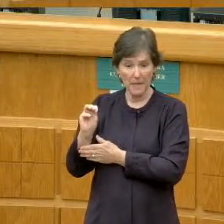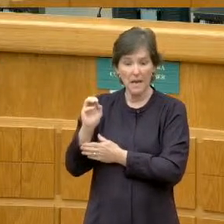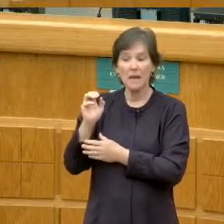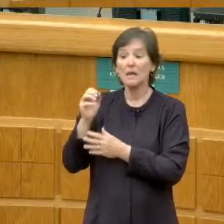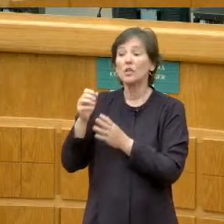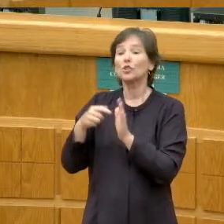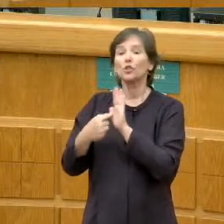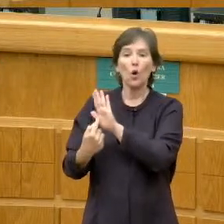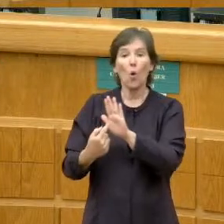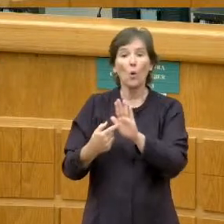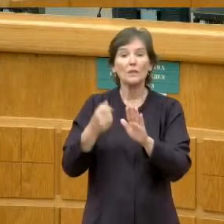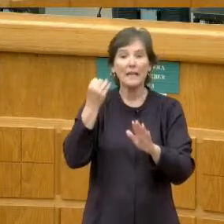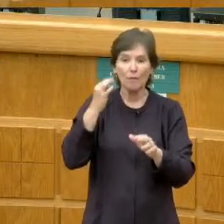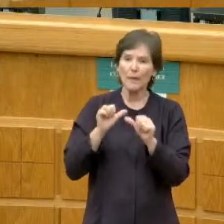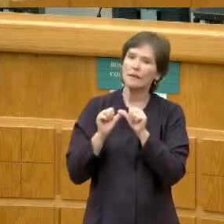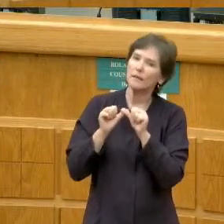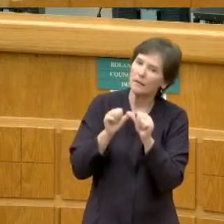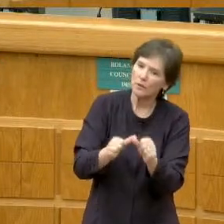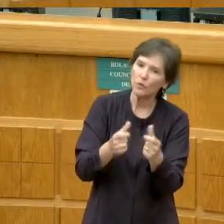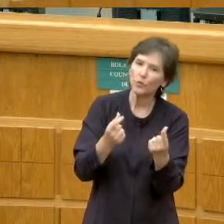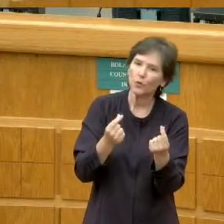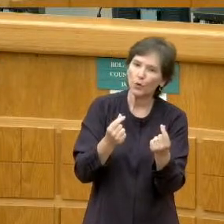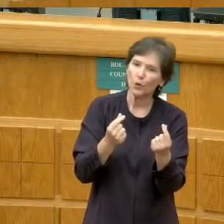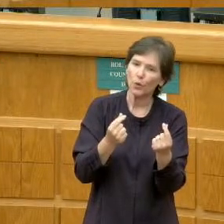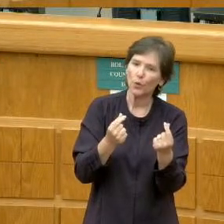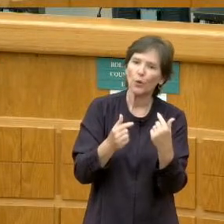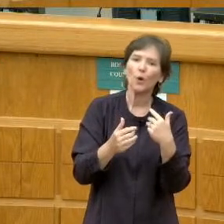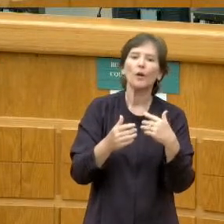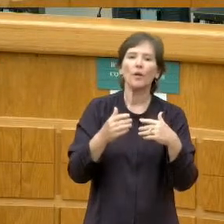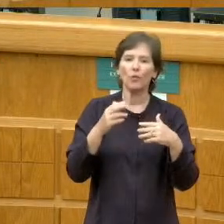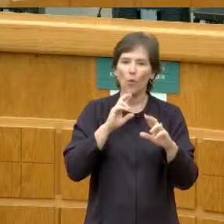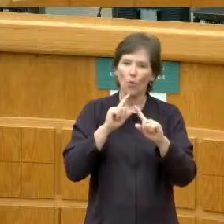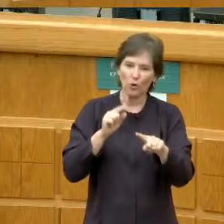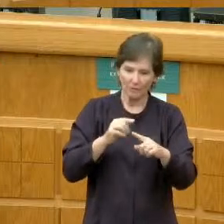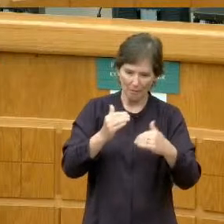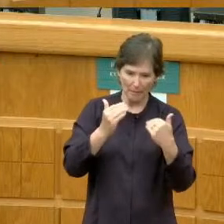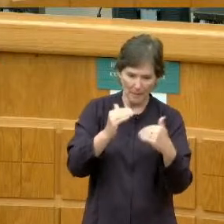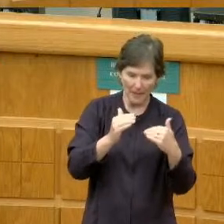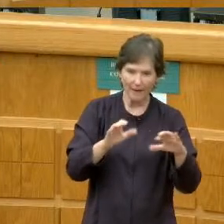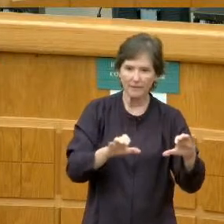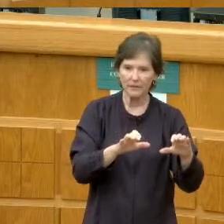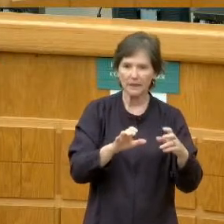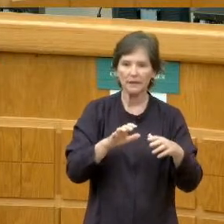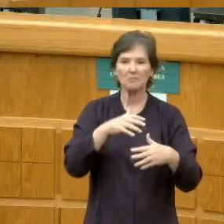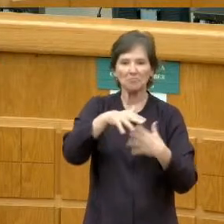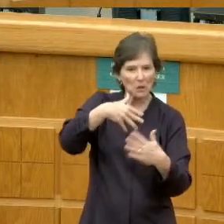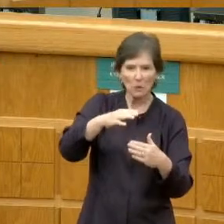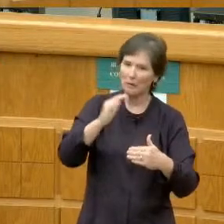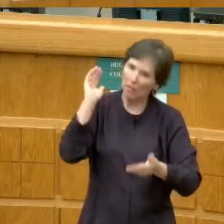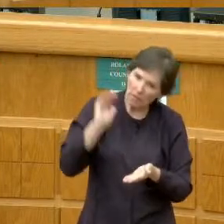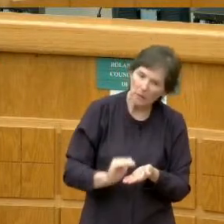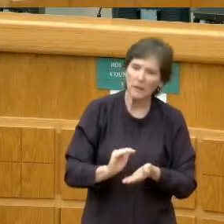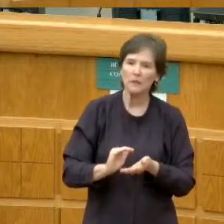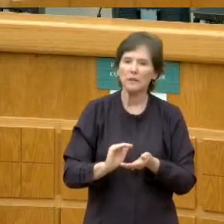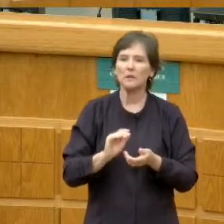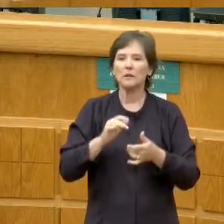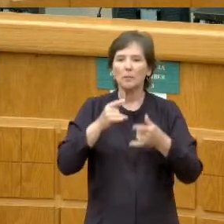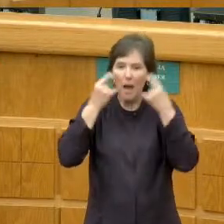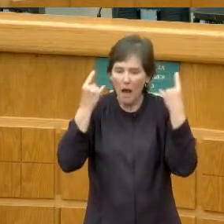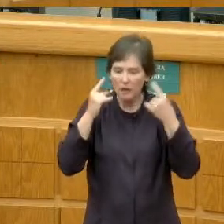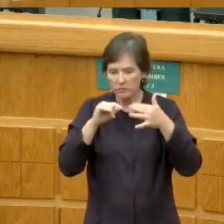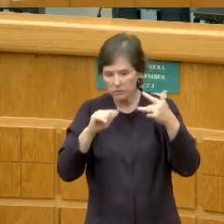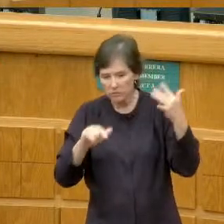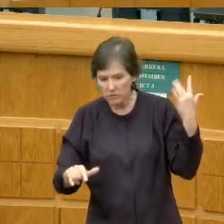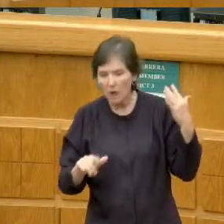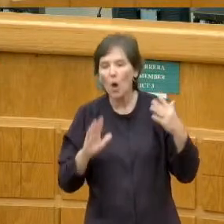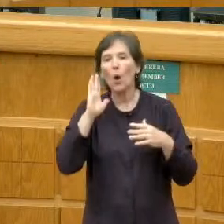the worst will be over for the summer, at least for now, for this spike, for this weird wave